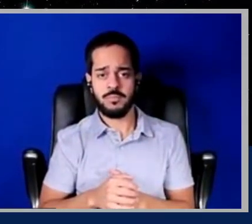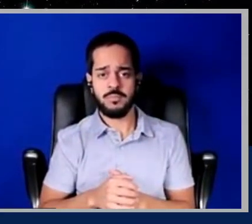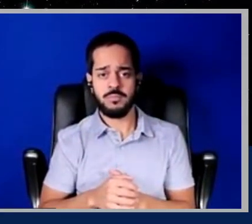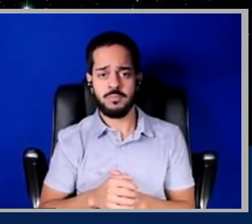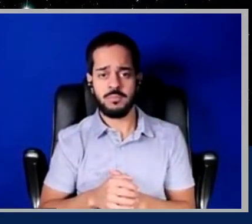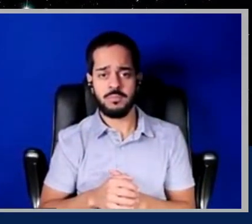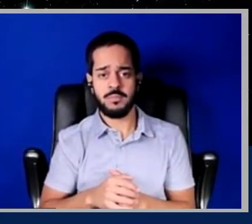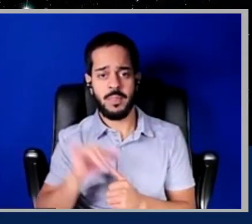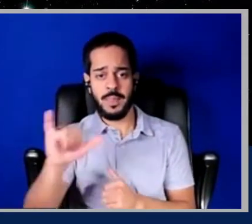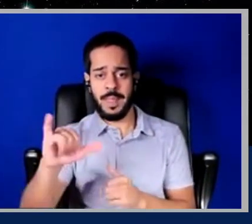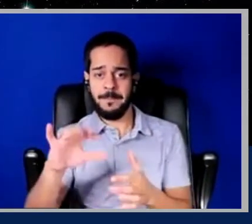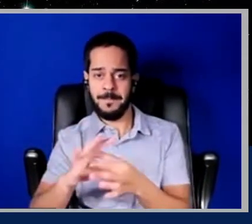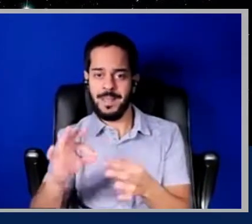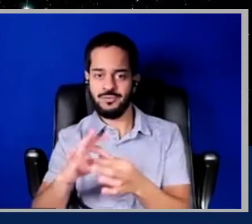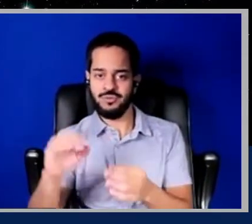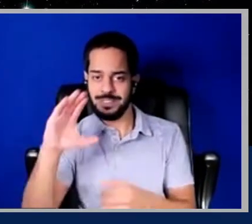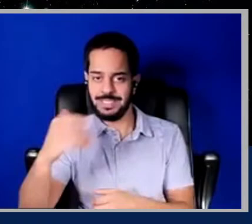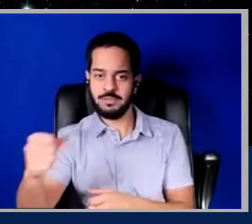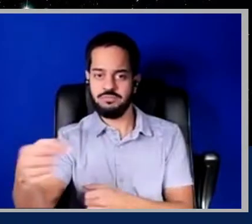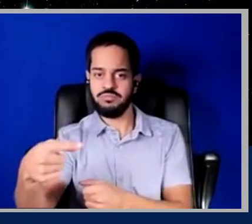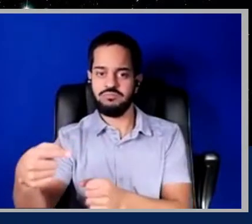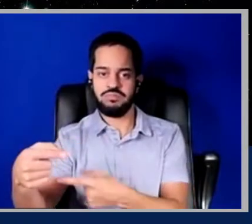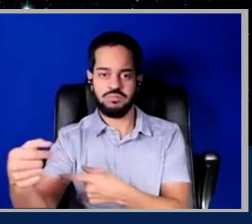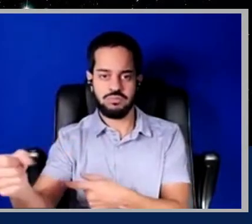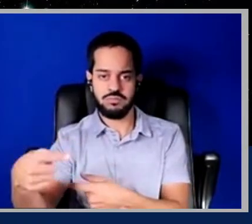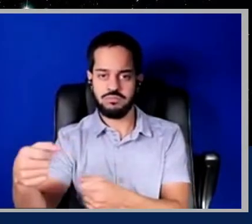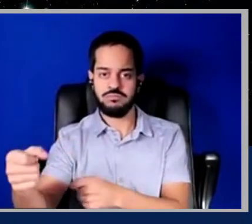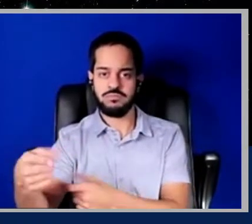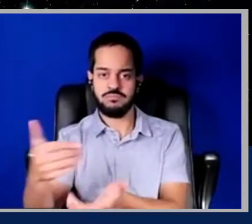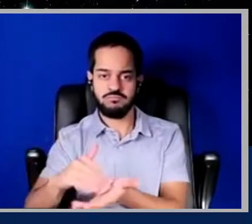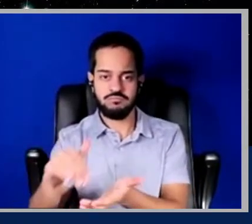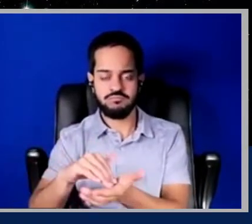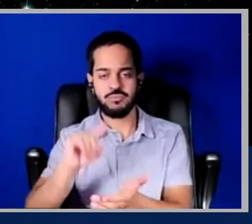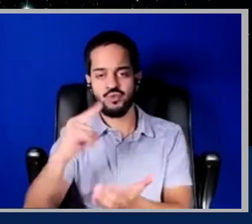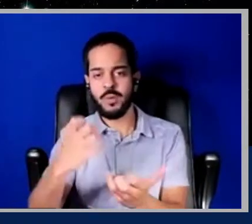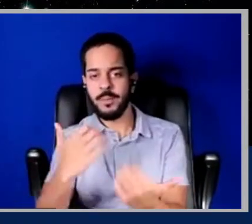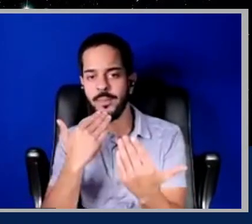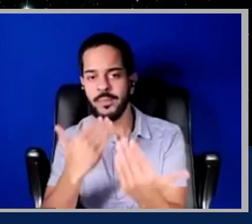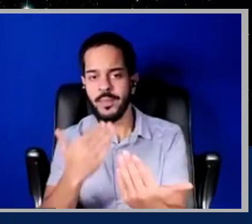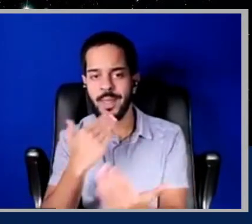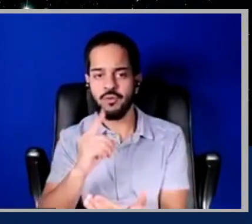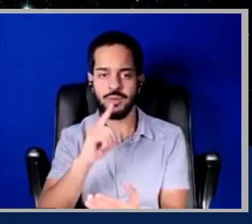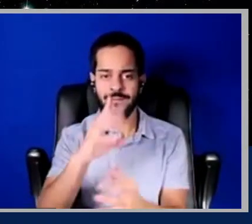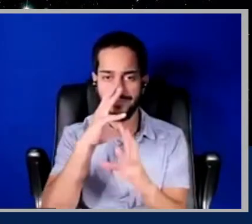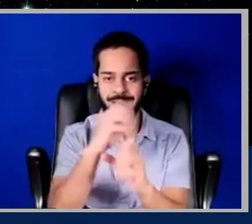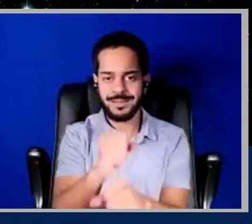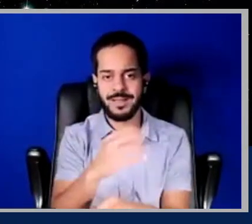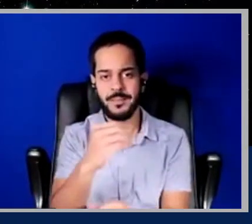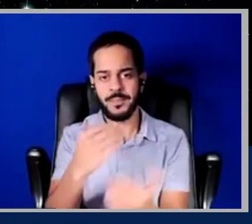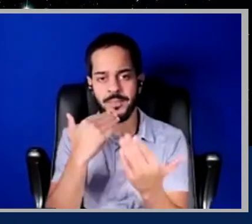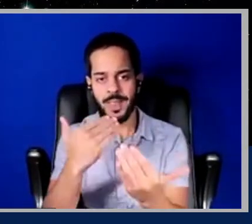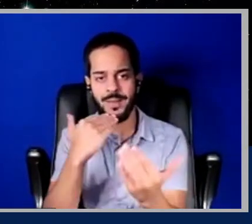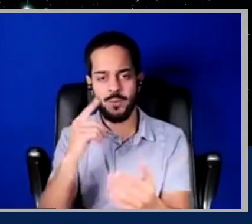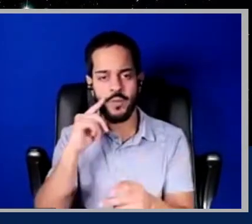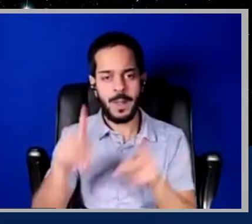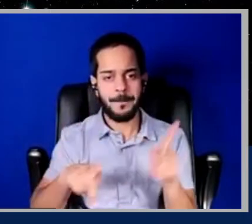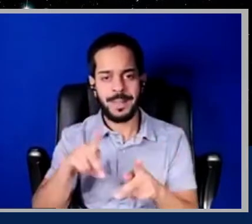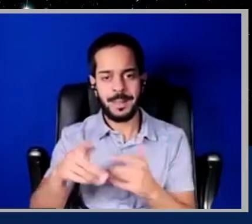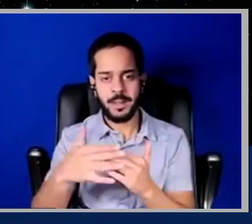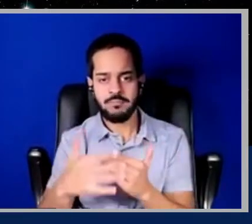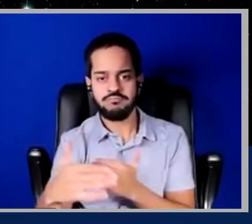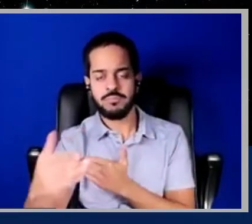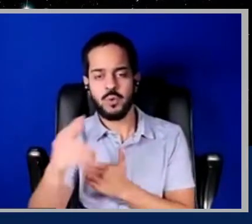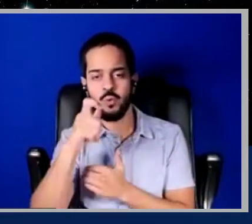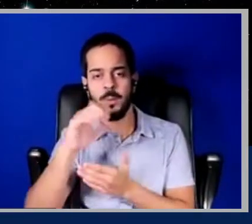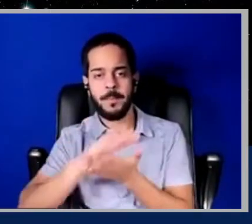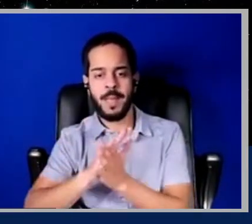over and over again. Just wanted to thank all of you. This has been fascinating and hopeful for the future of all folks interested in astronomy.